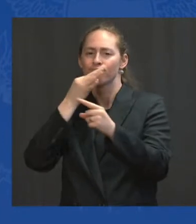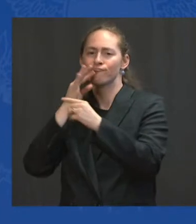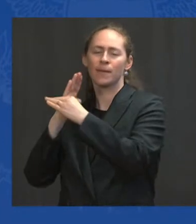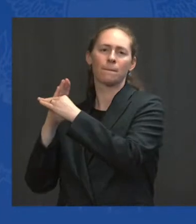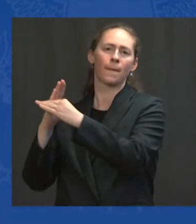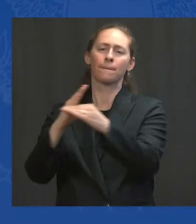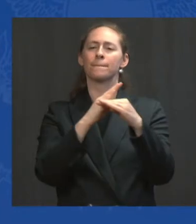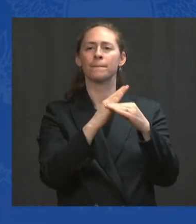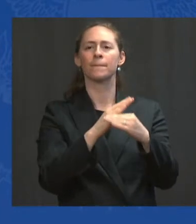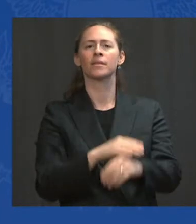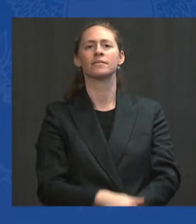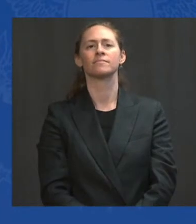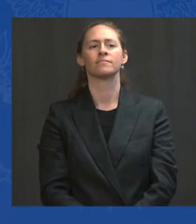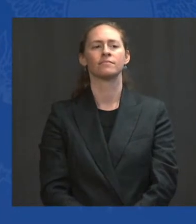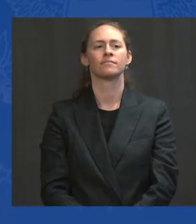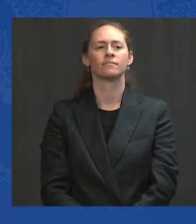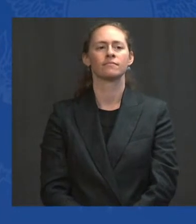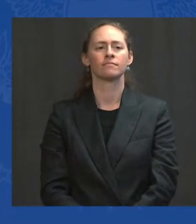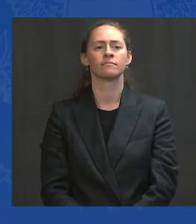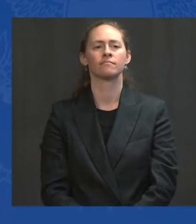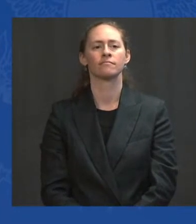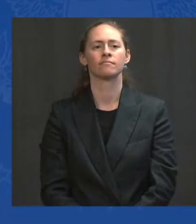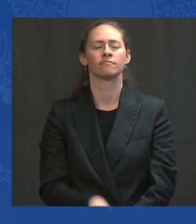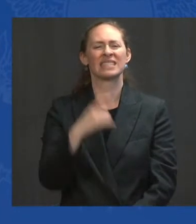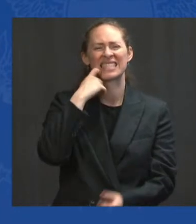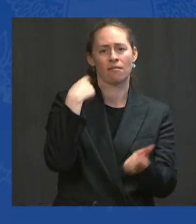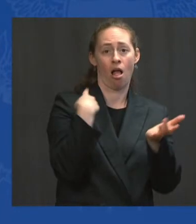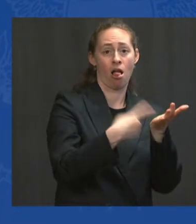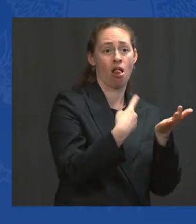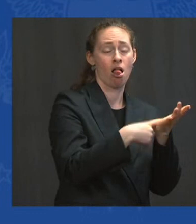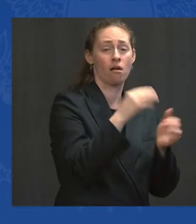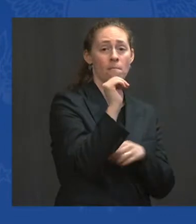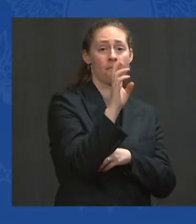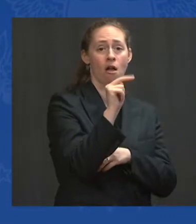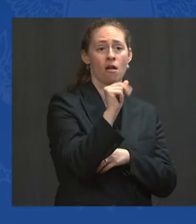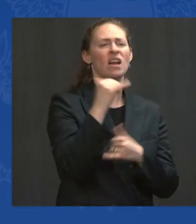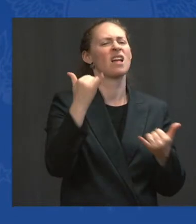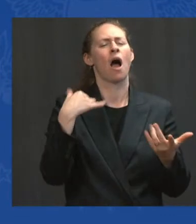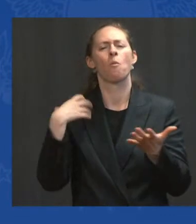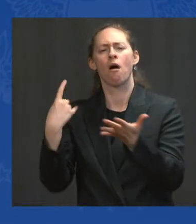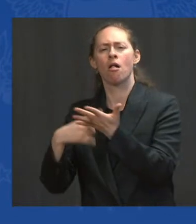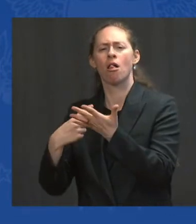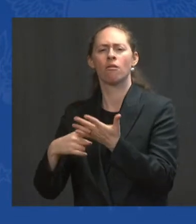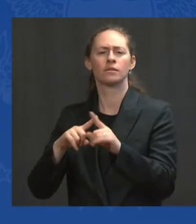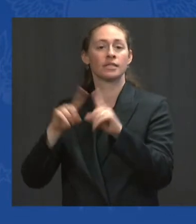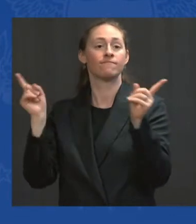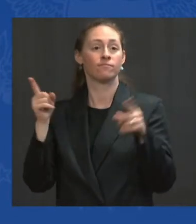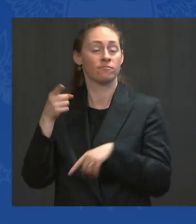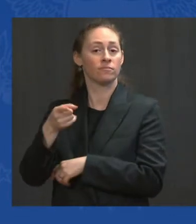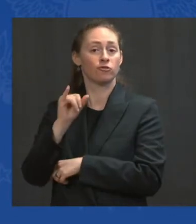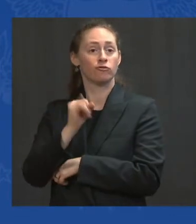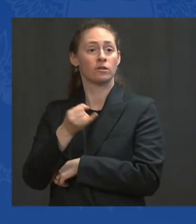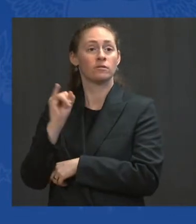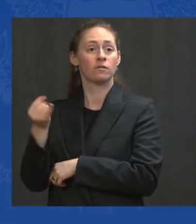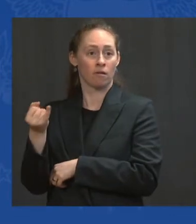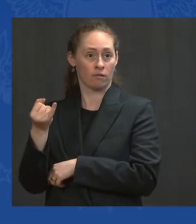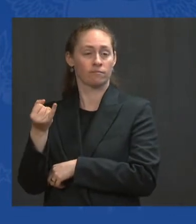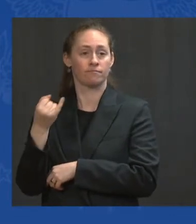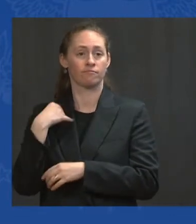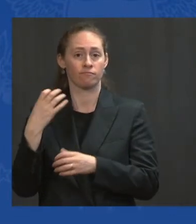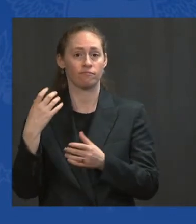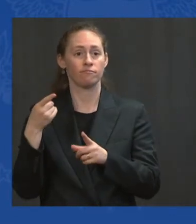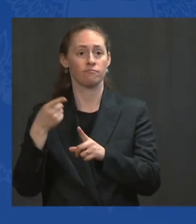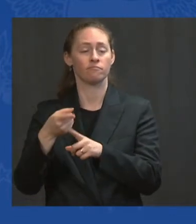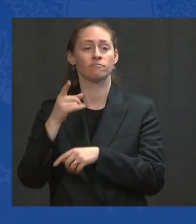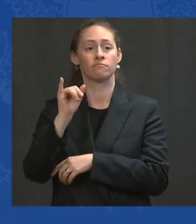just spoken about the mRNA vaccines. What about the J&J vaccines? There's indirect and direct evidence